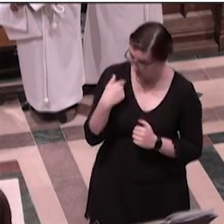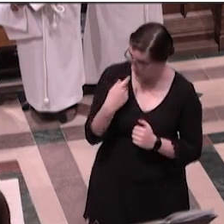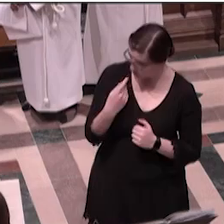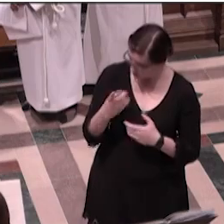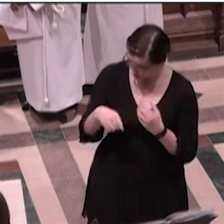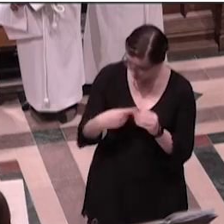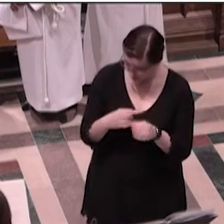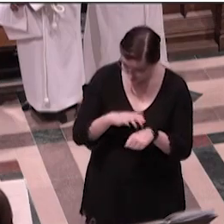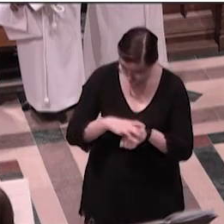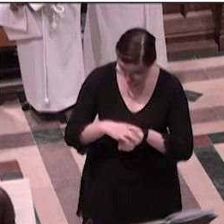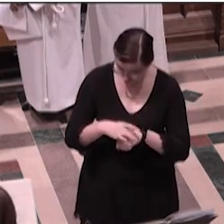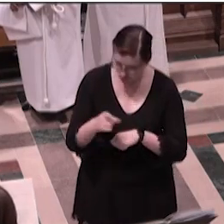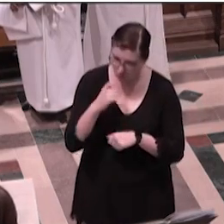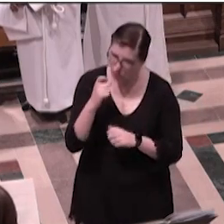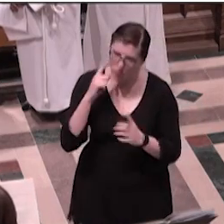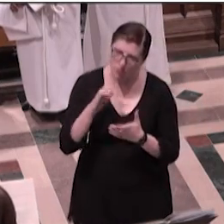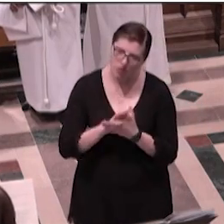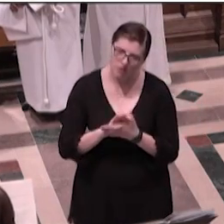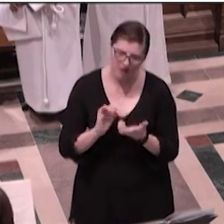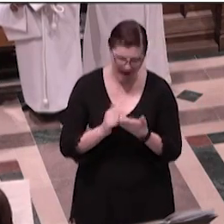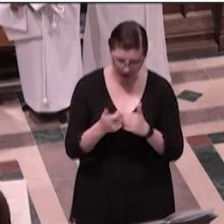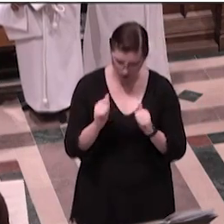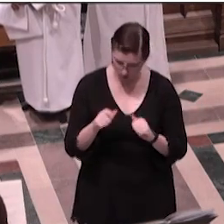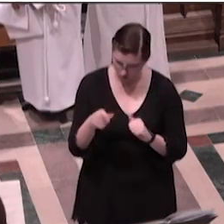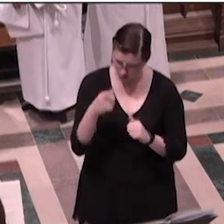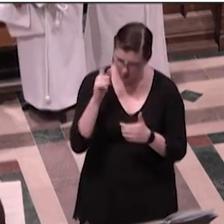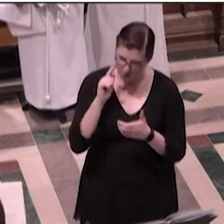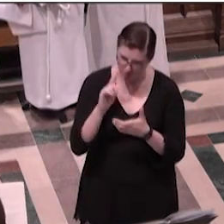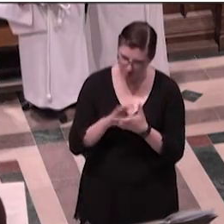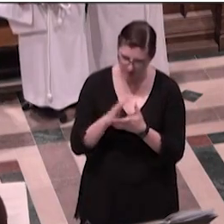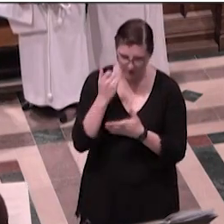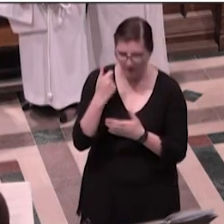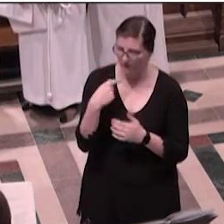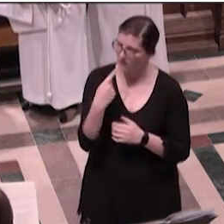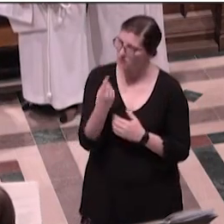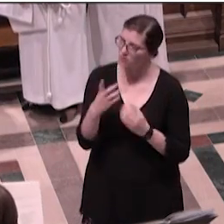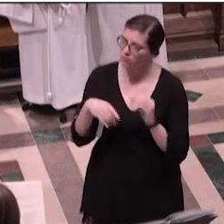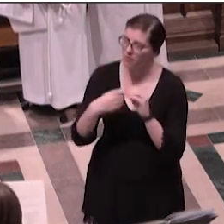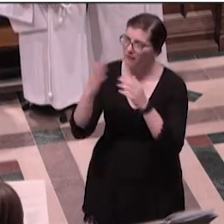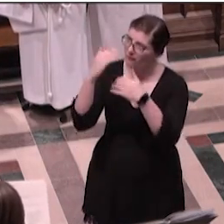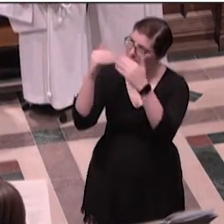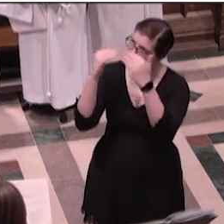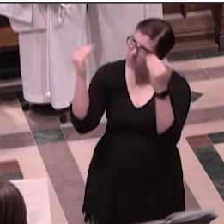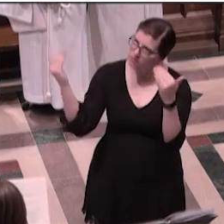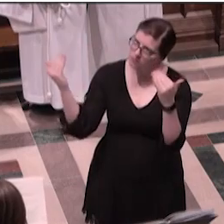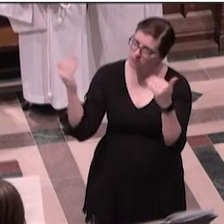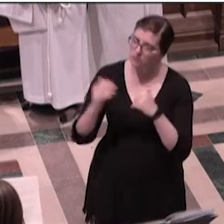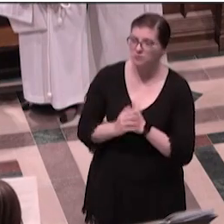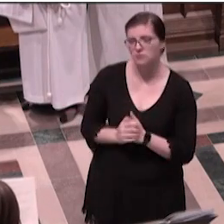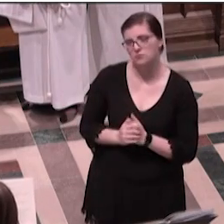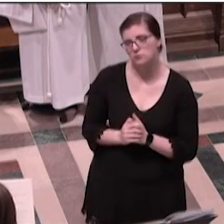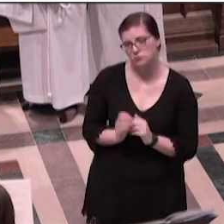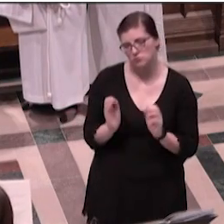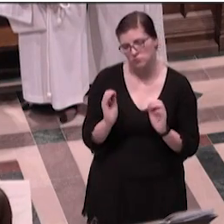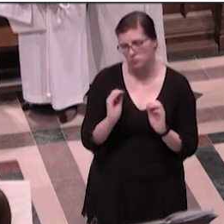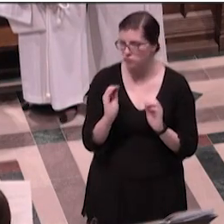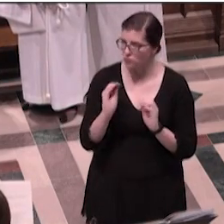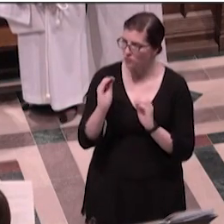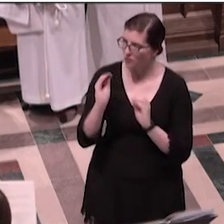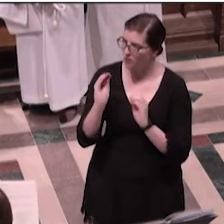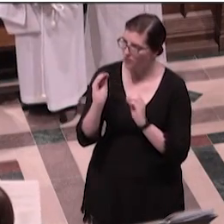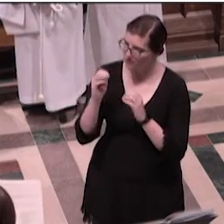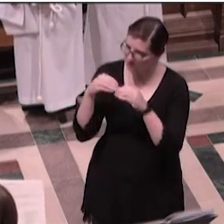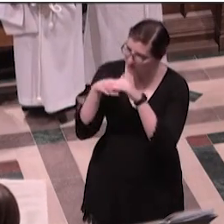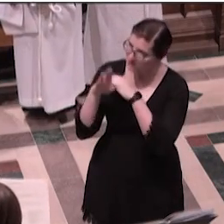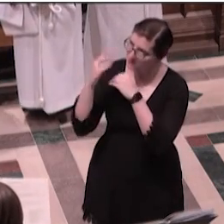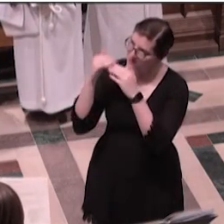and you do not believe, how can you believe if I tell you about heavenly things? No one has ascended into heaven